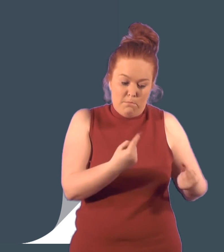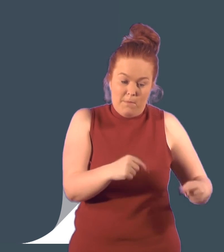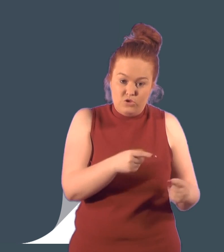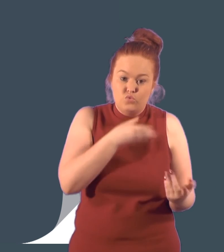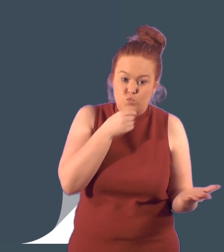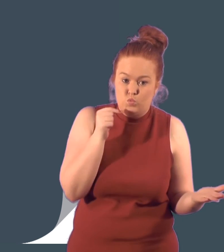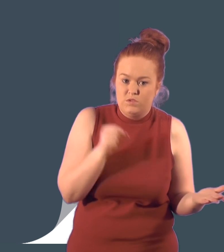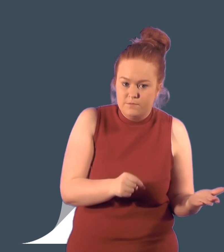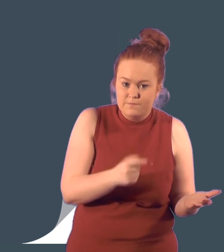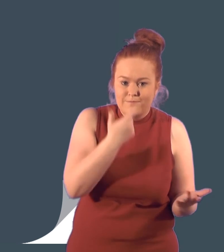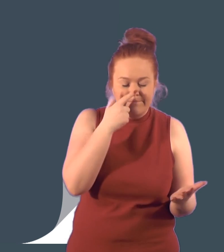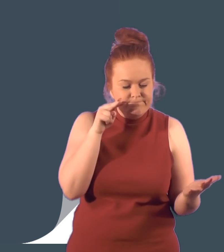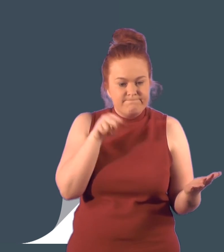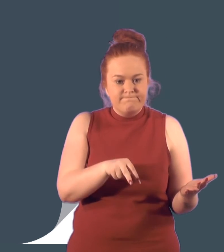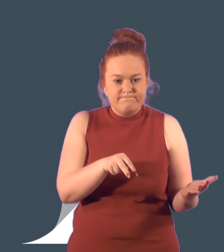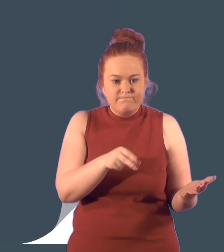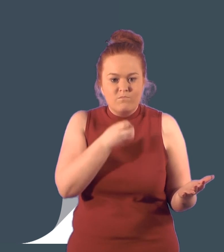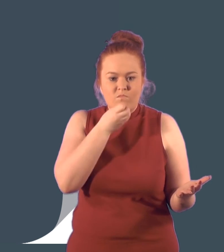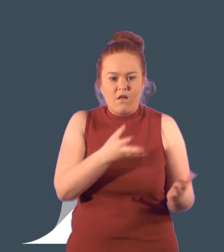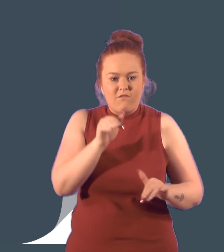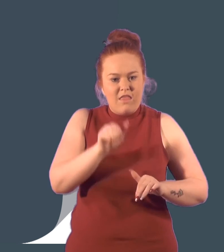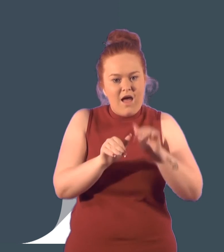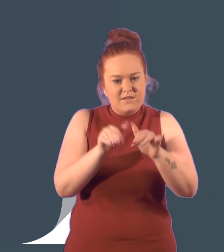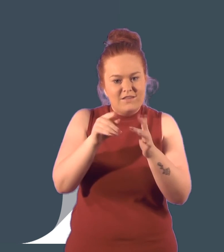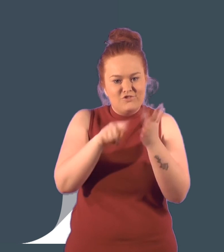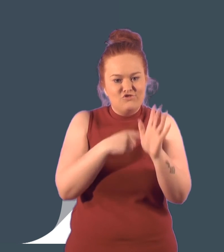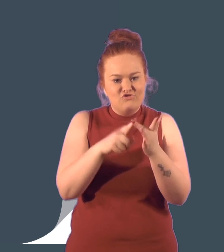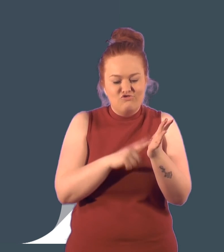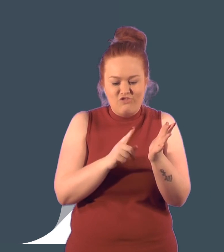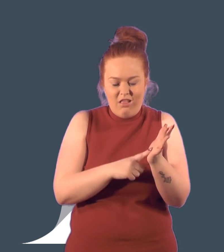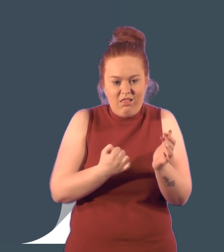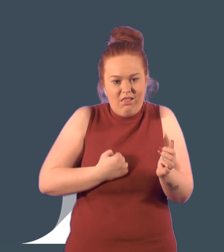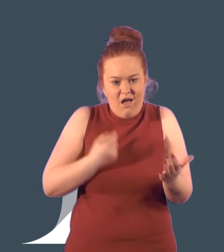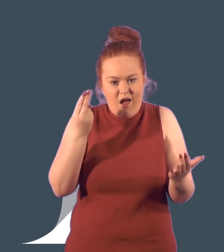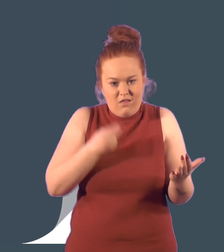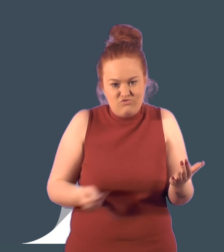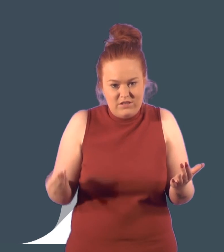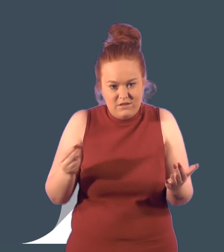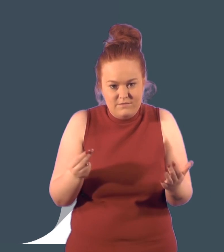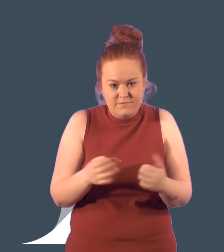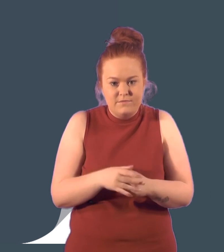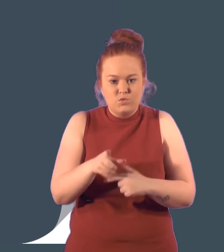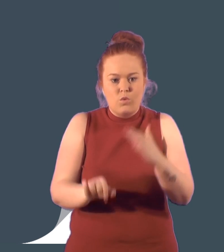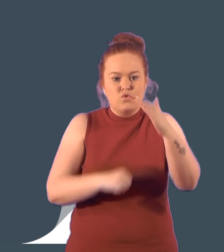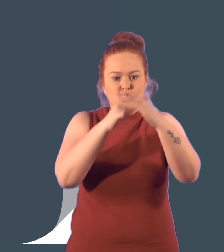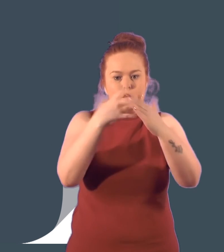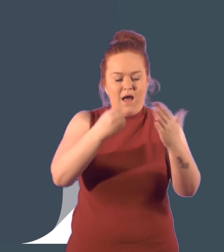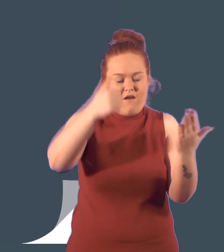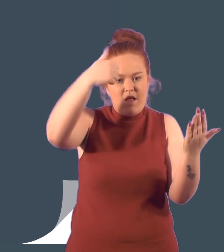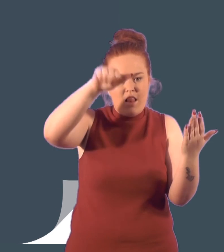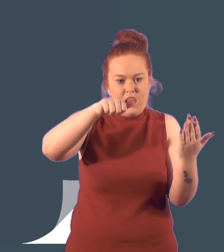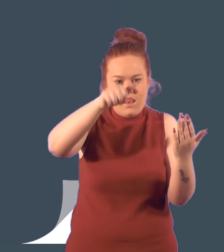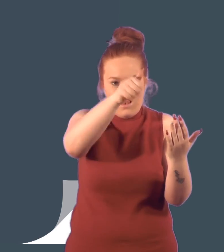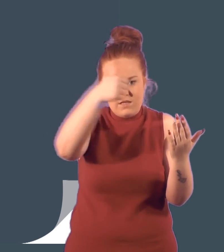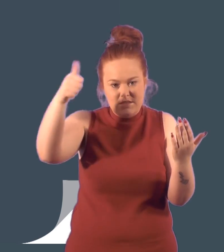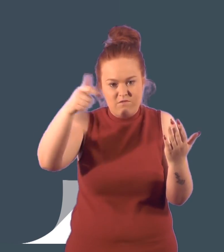by Jill, our illustrator. And on the sheet that you've got coming round at the top, you've got this list of individuals